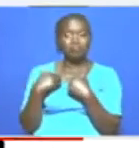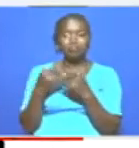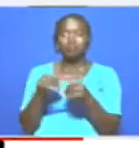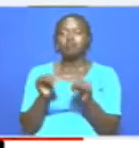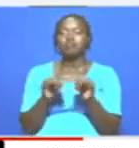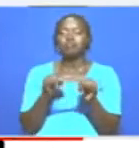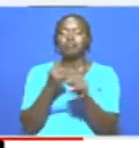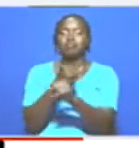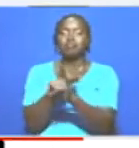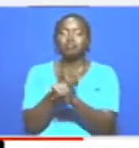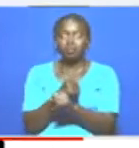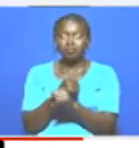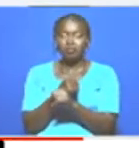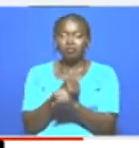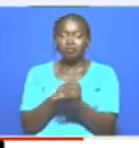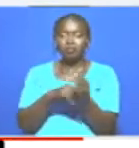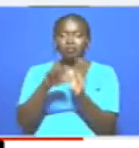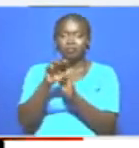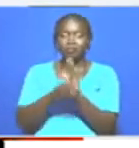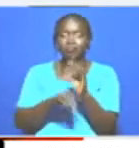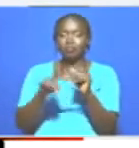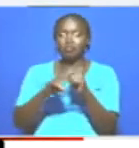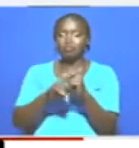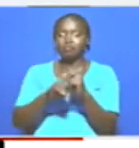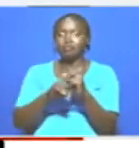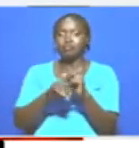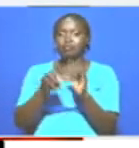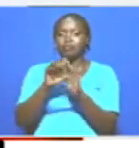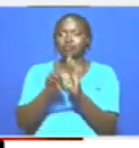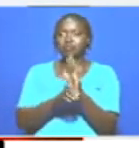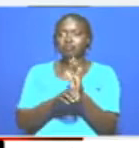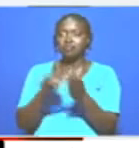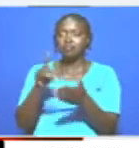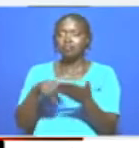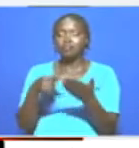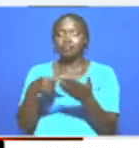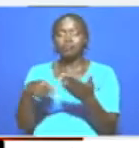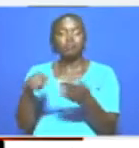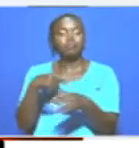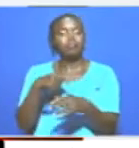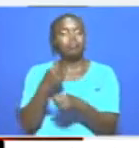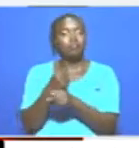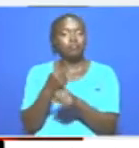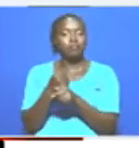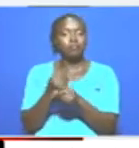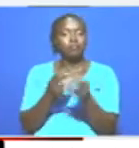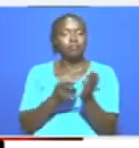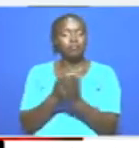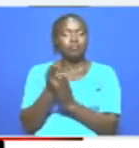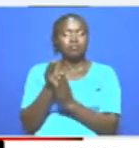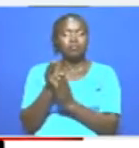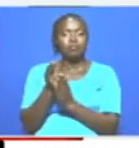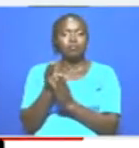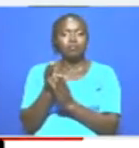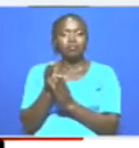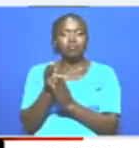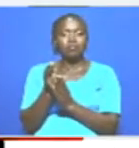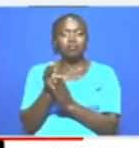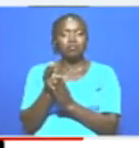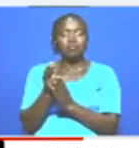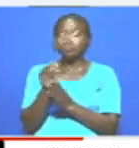protect Chapter 6 of the Constitution, what can we do to ensure that the